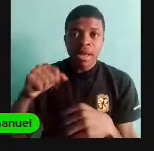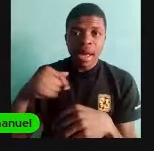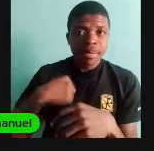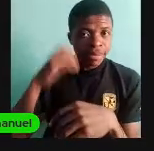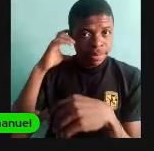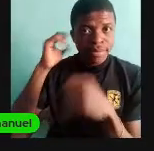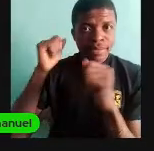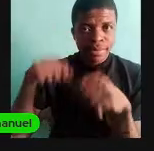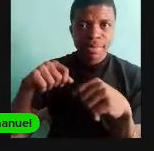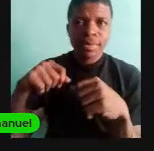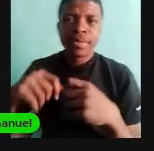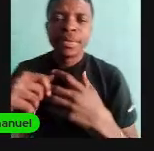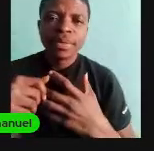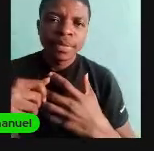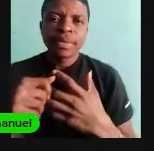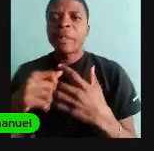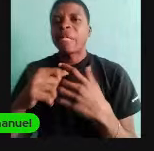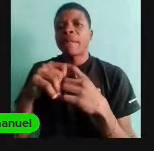Yeah,